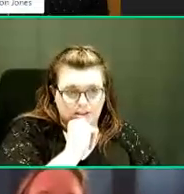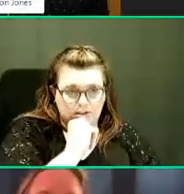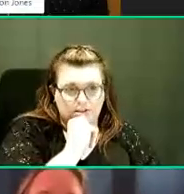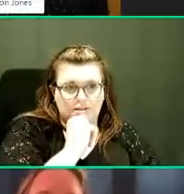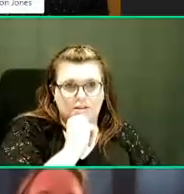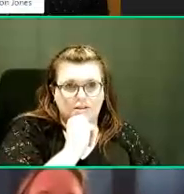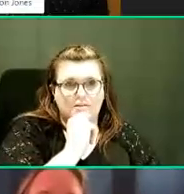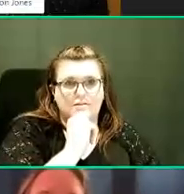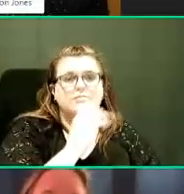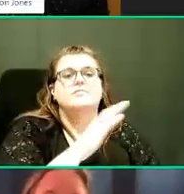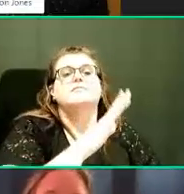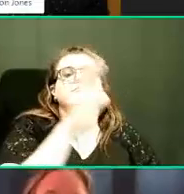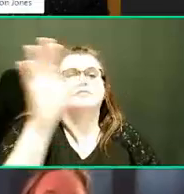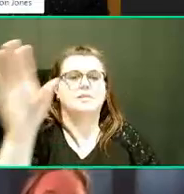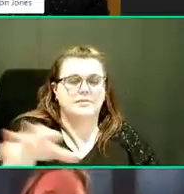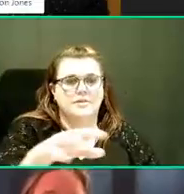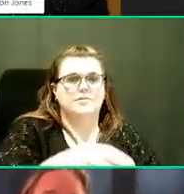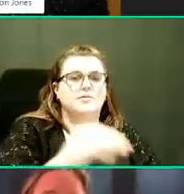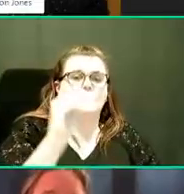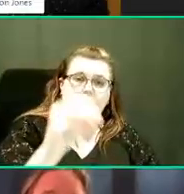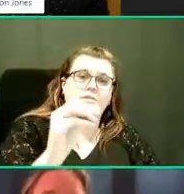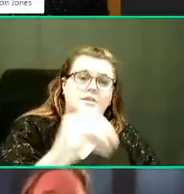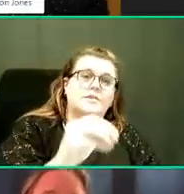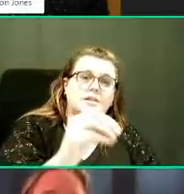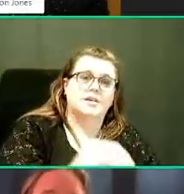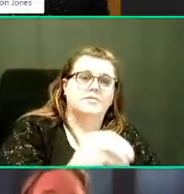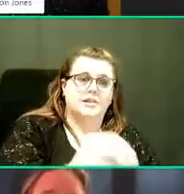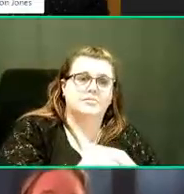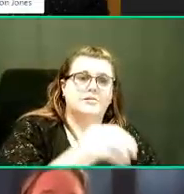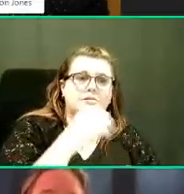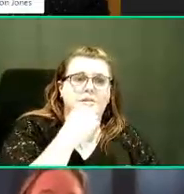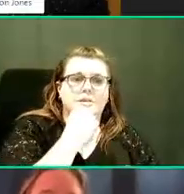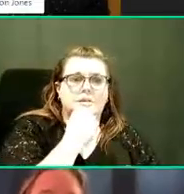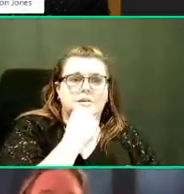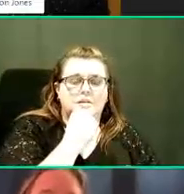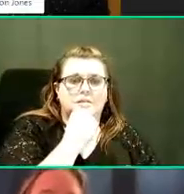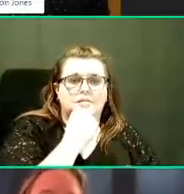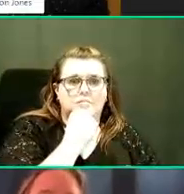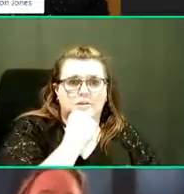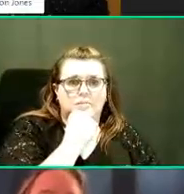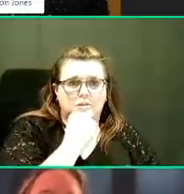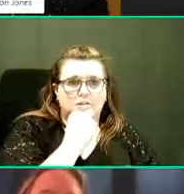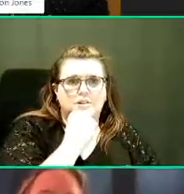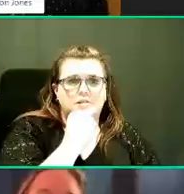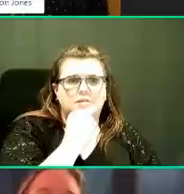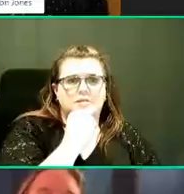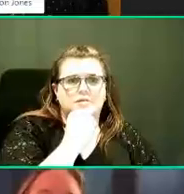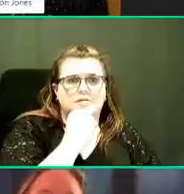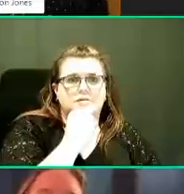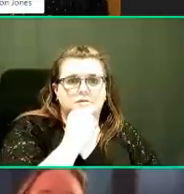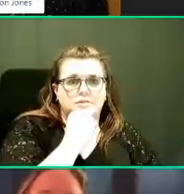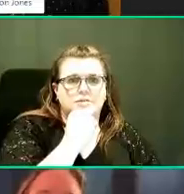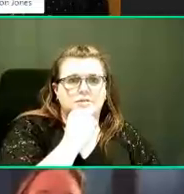make any decisions on things that, the votes definitely have to happen in the public